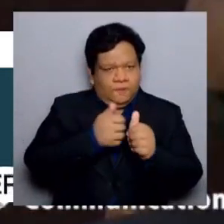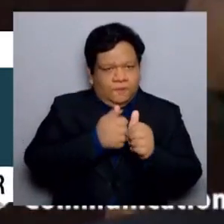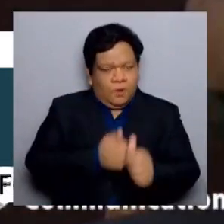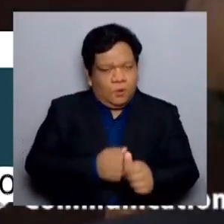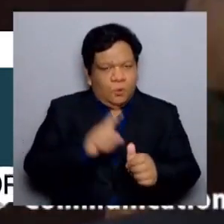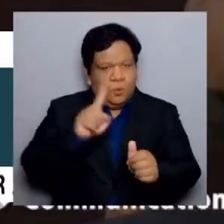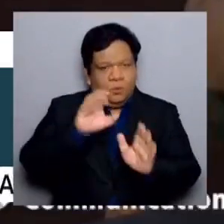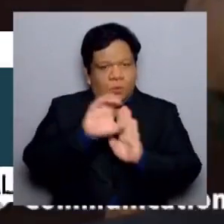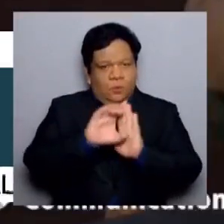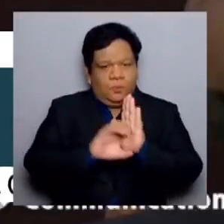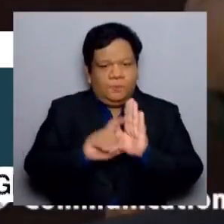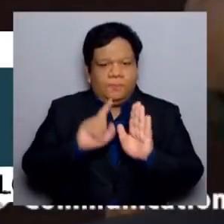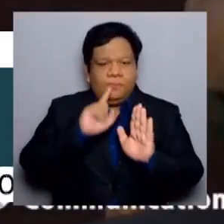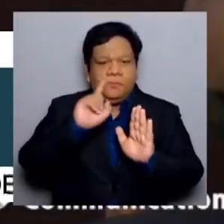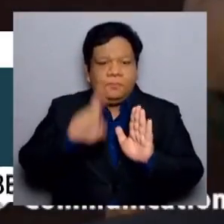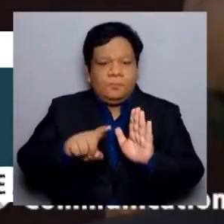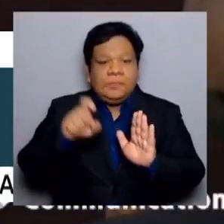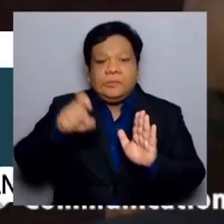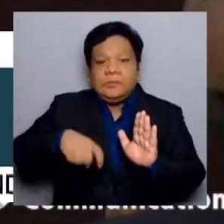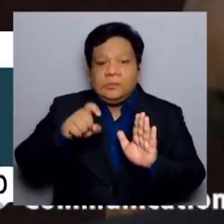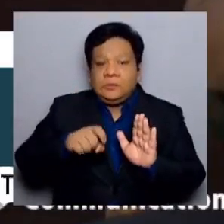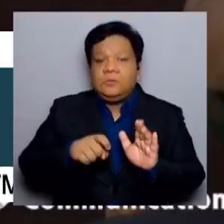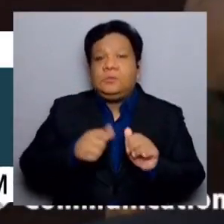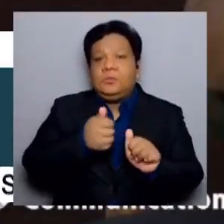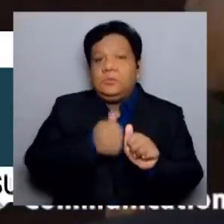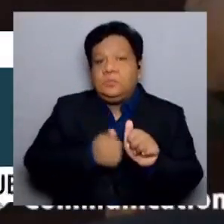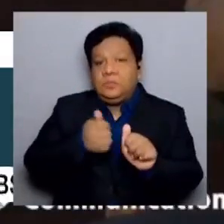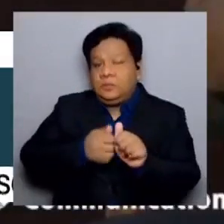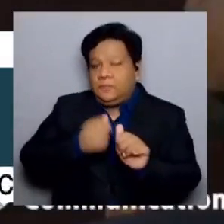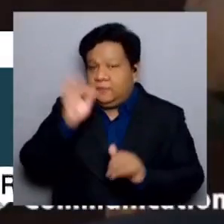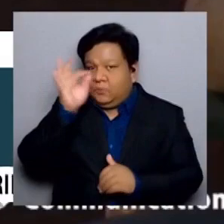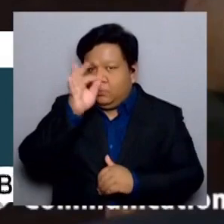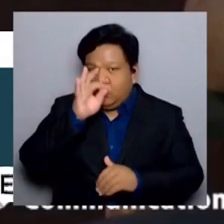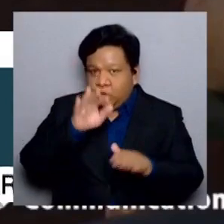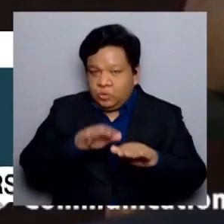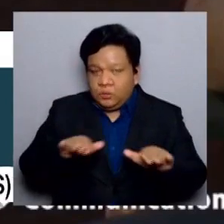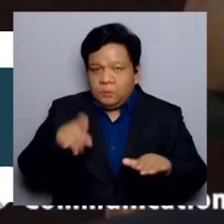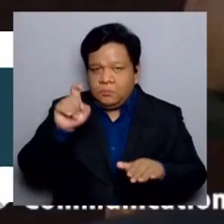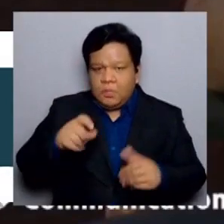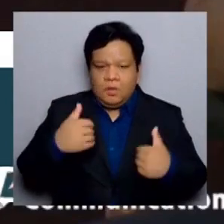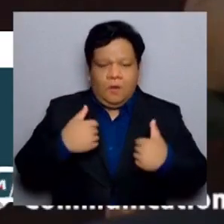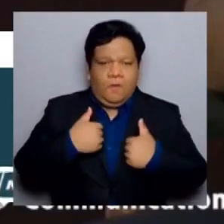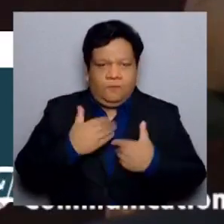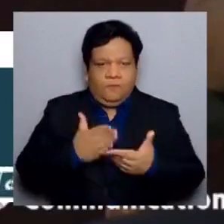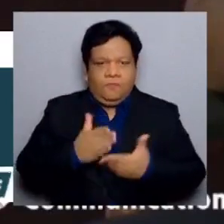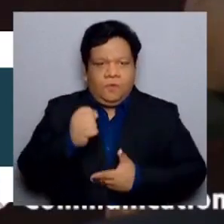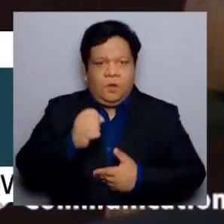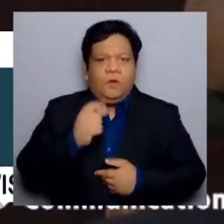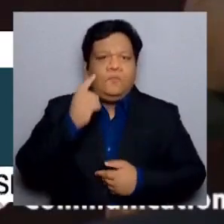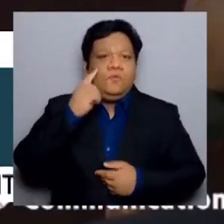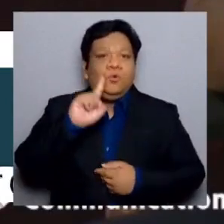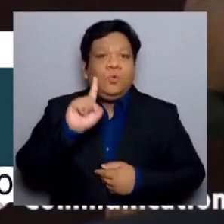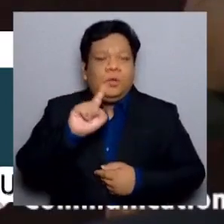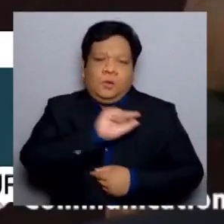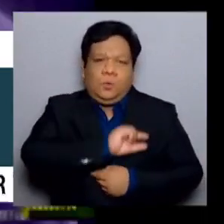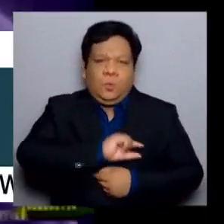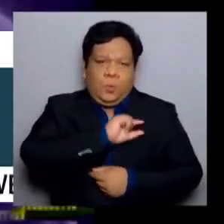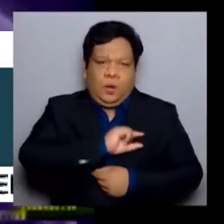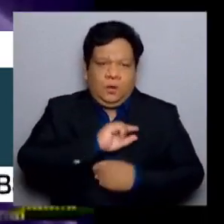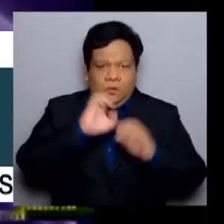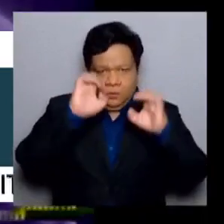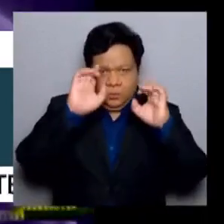na nagsasabi na each Filipino child has a right to quality education.